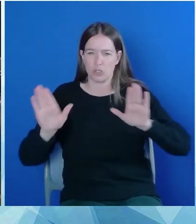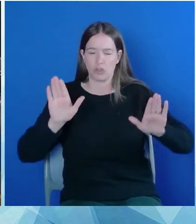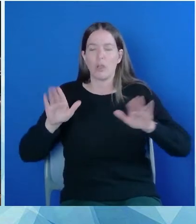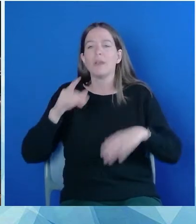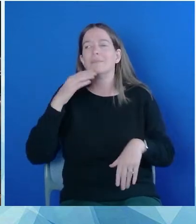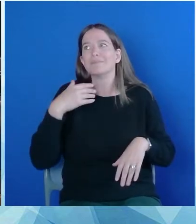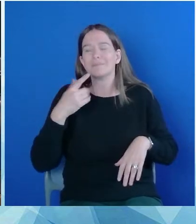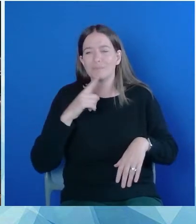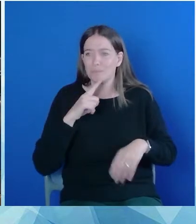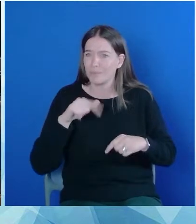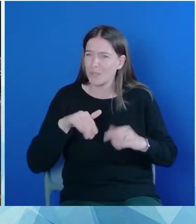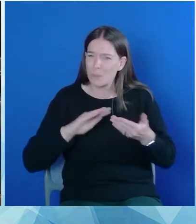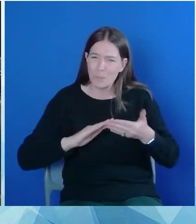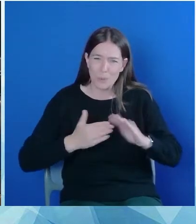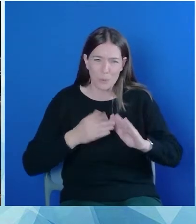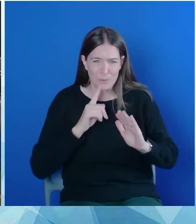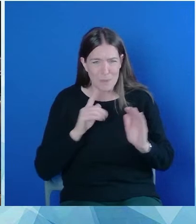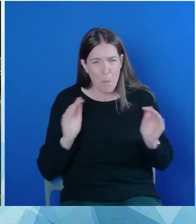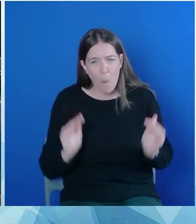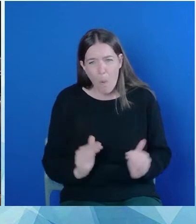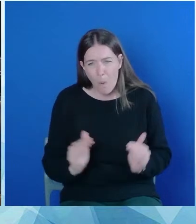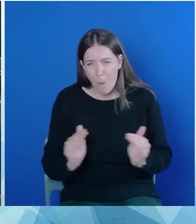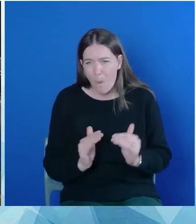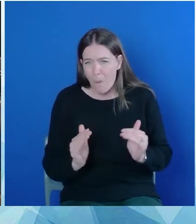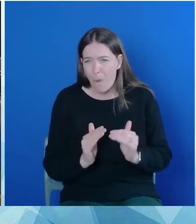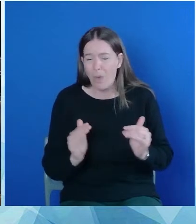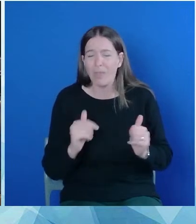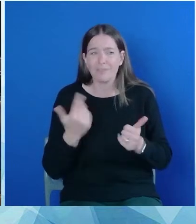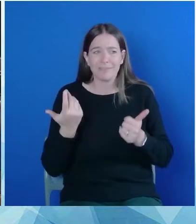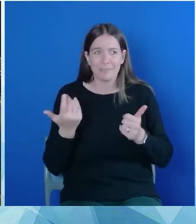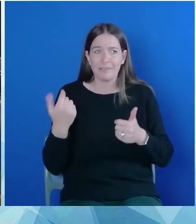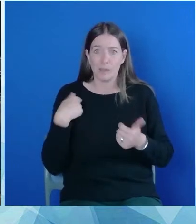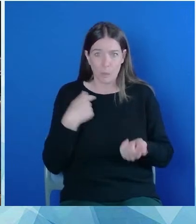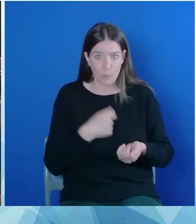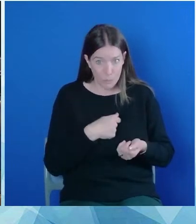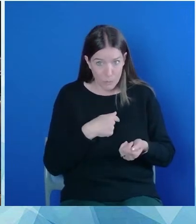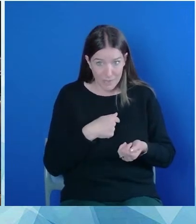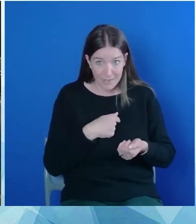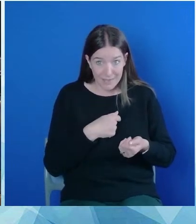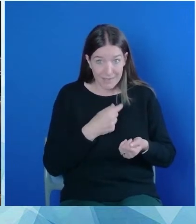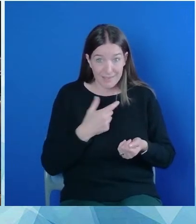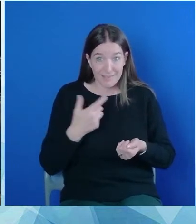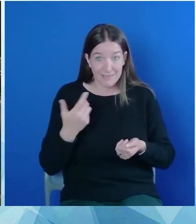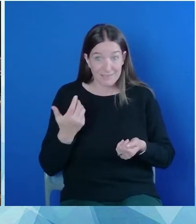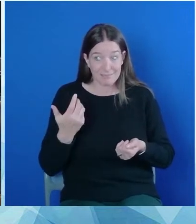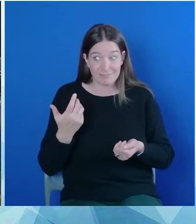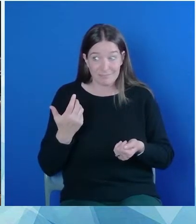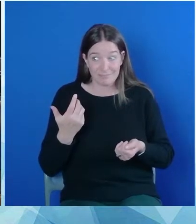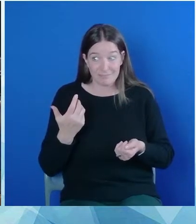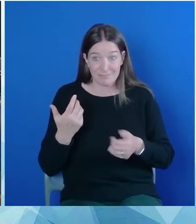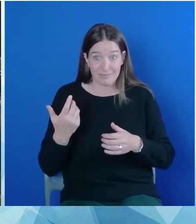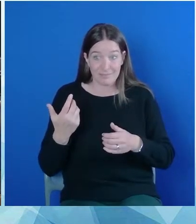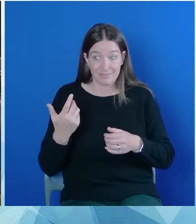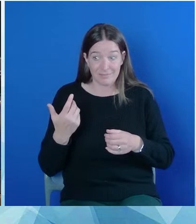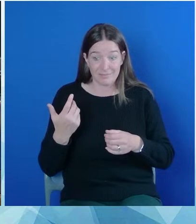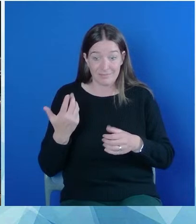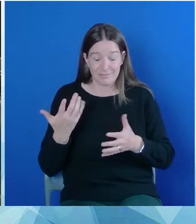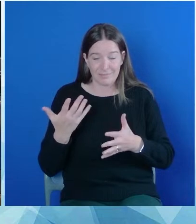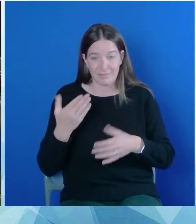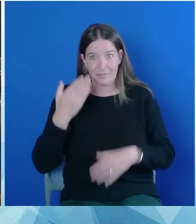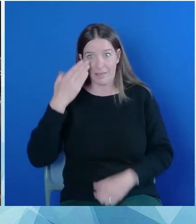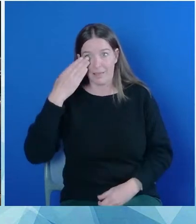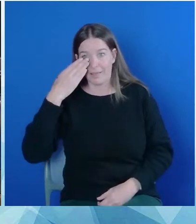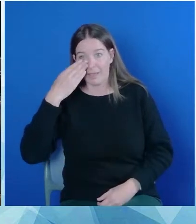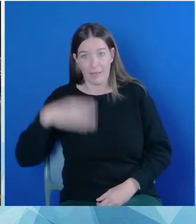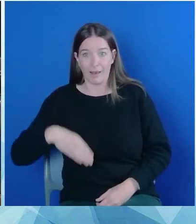we serve, and we are, for lack of a better word, cutting off our nose to spite our face